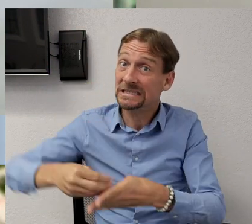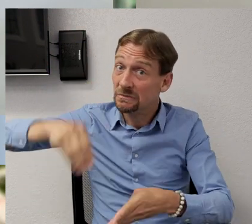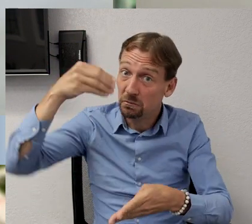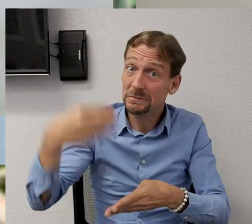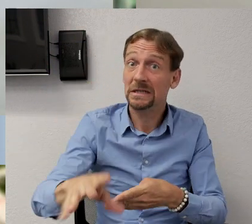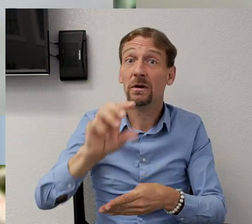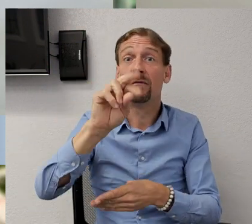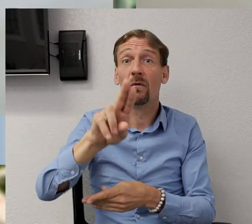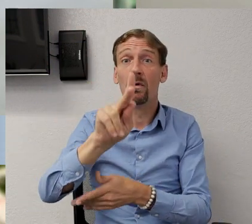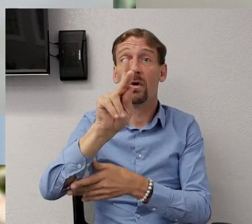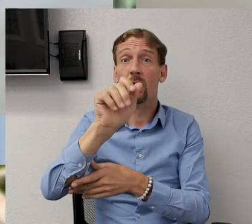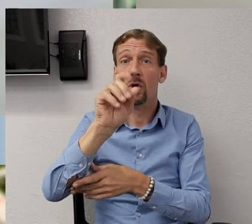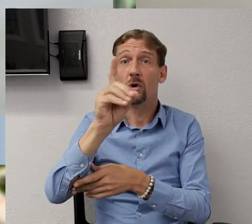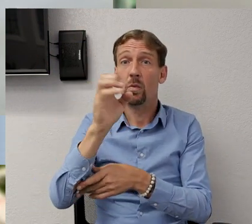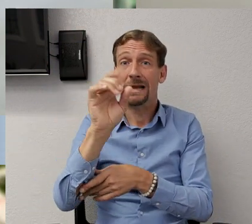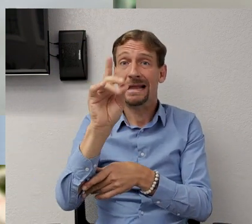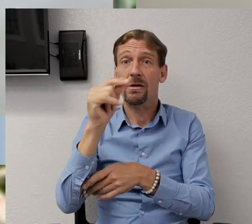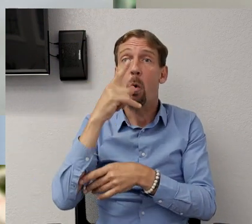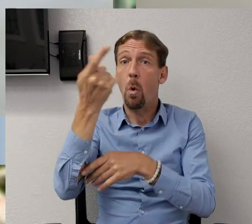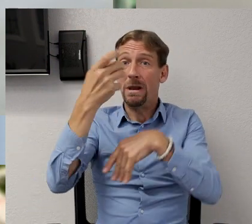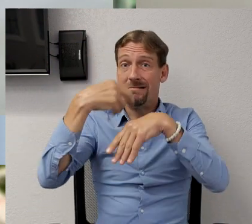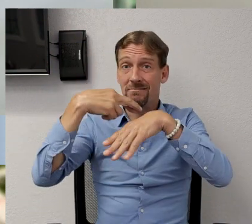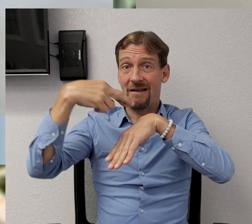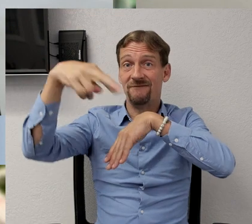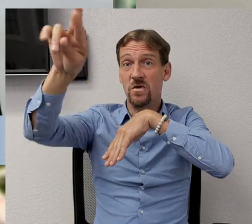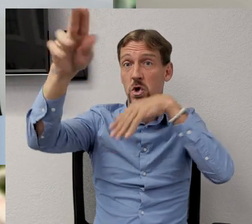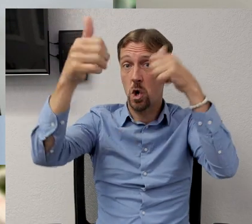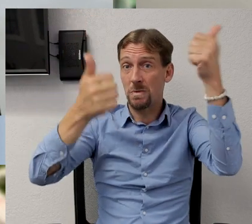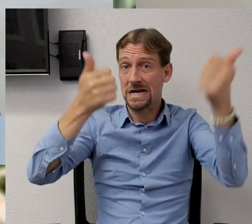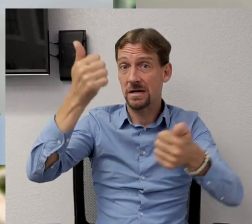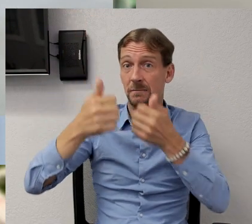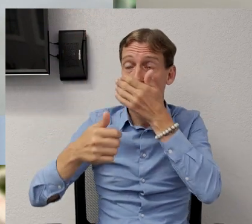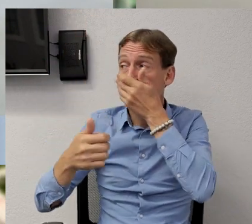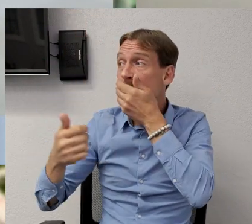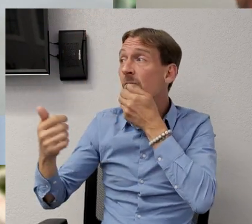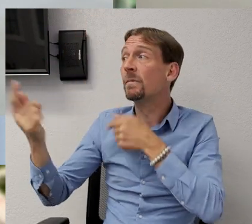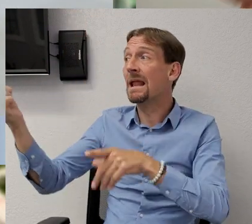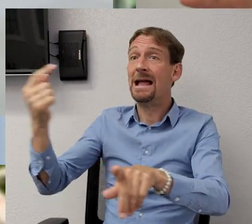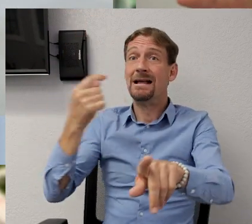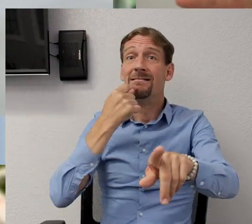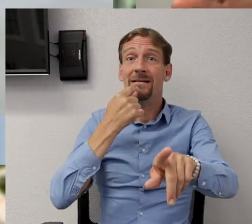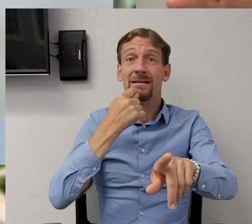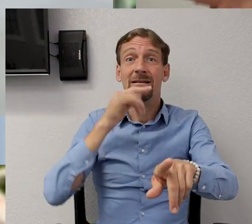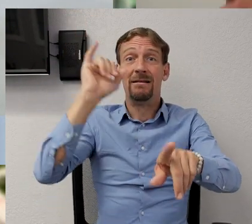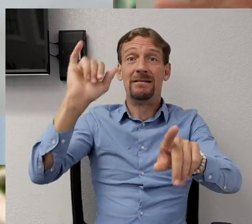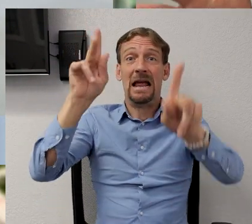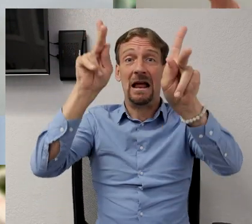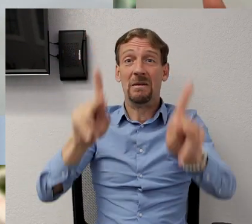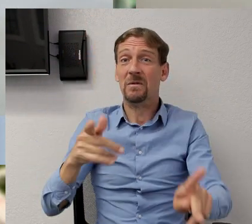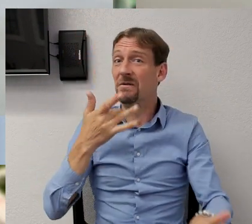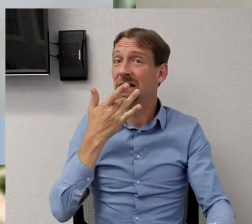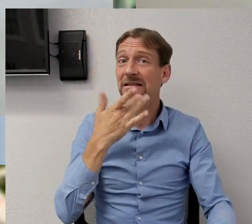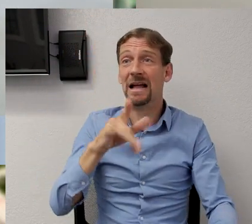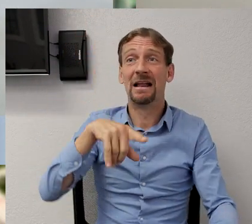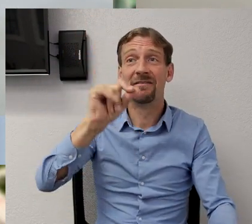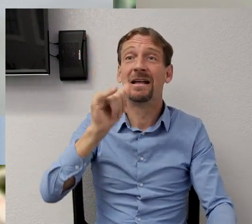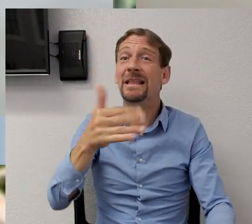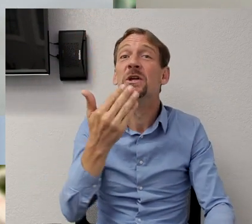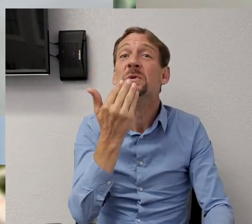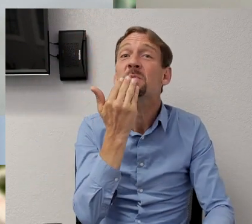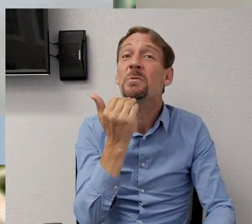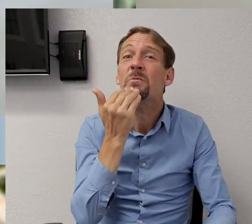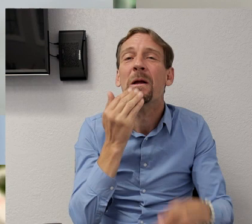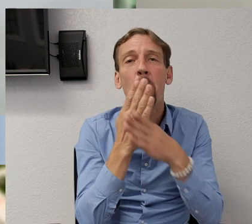Coweta Delta only taking referrals? I would say that person found that sweet, quiet spot that I'm sure